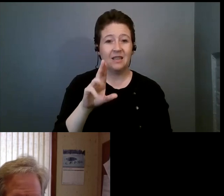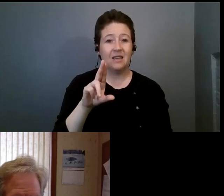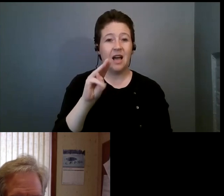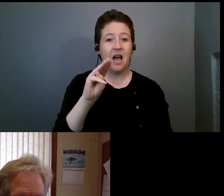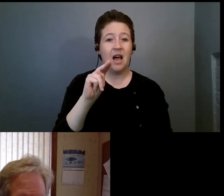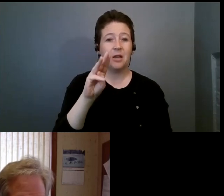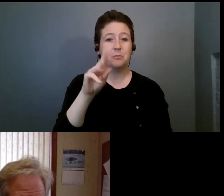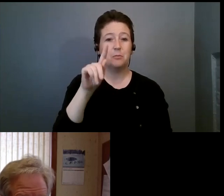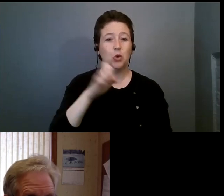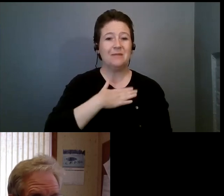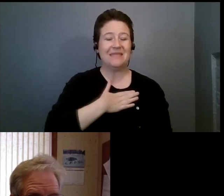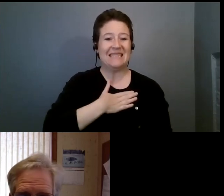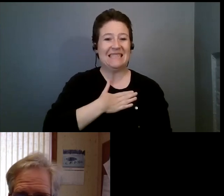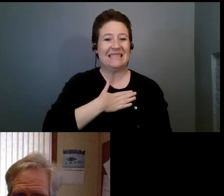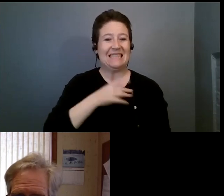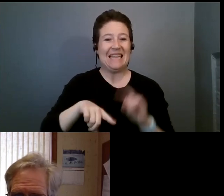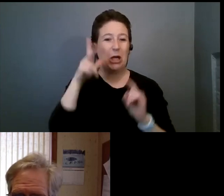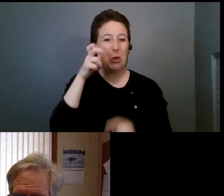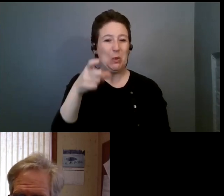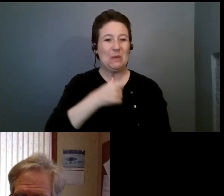Can we get you to unmute yourself, Craig?